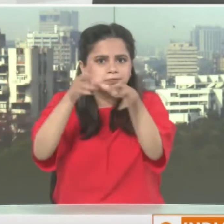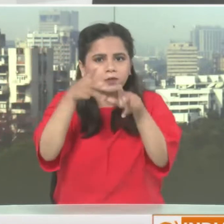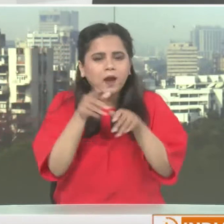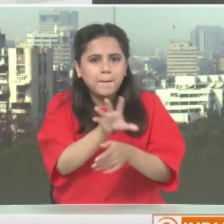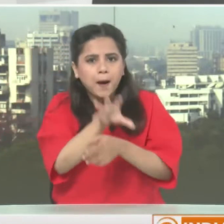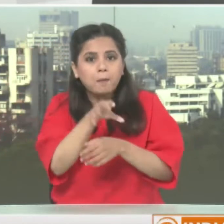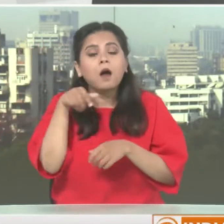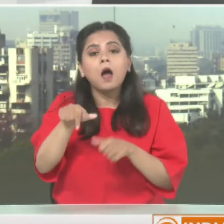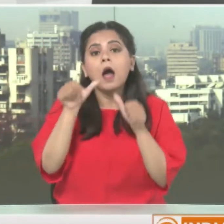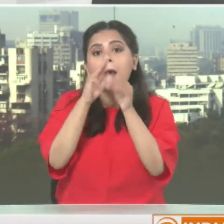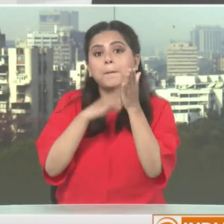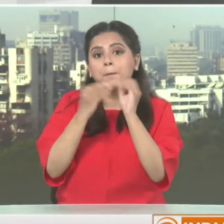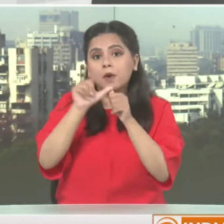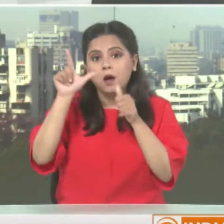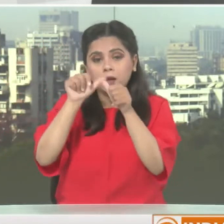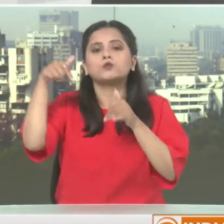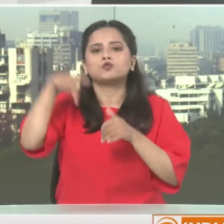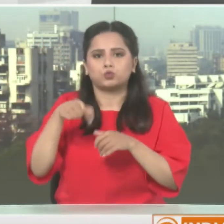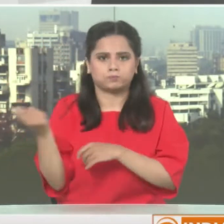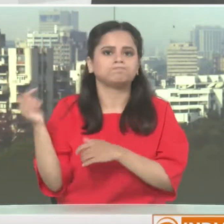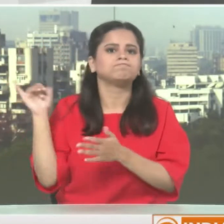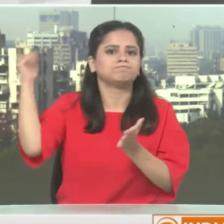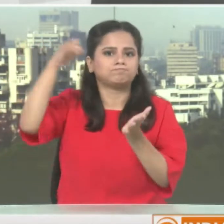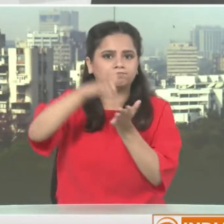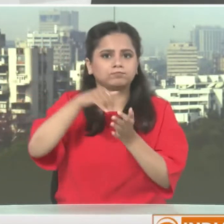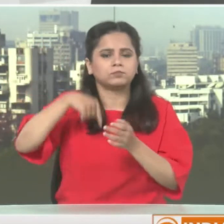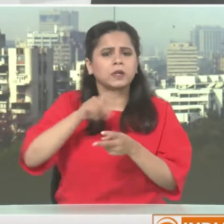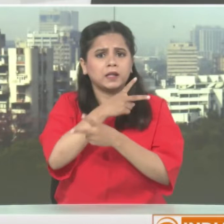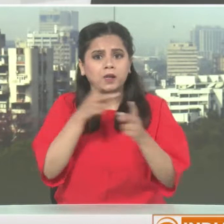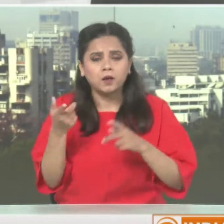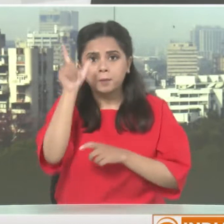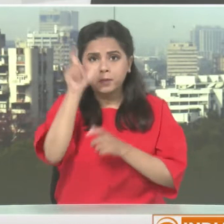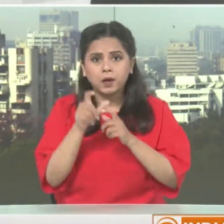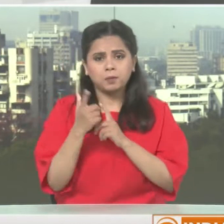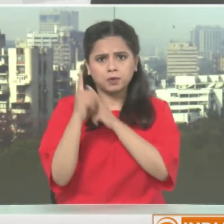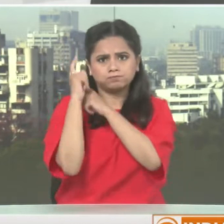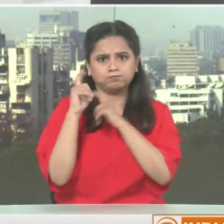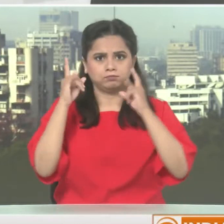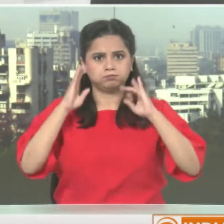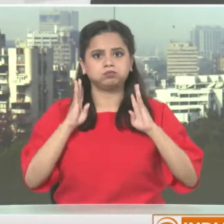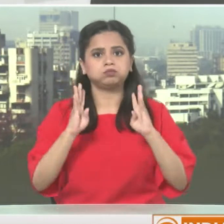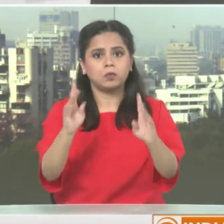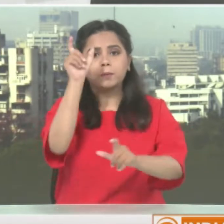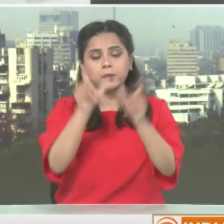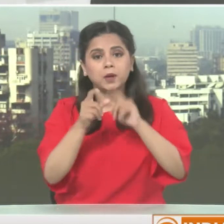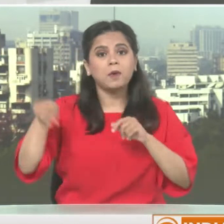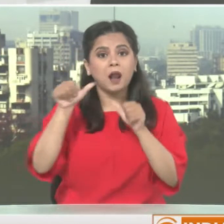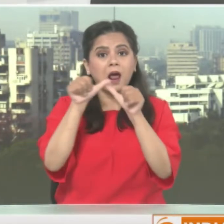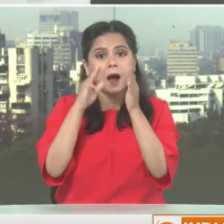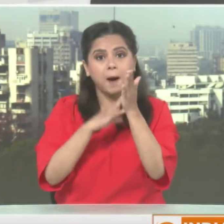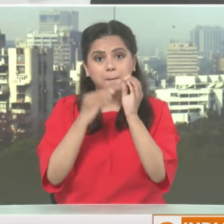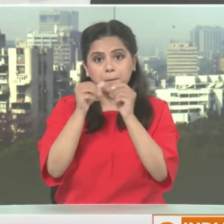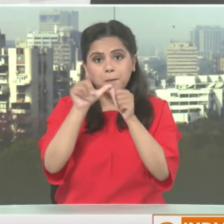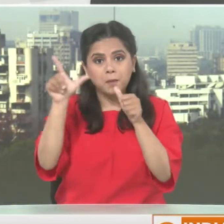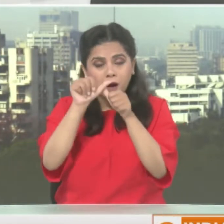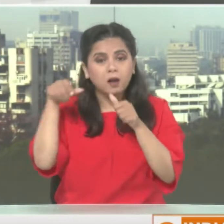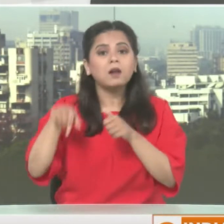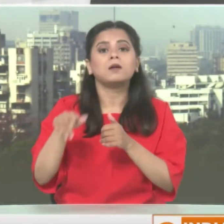Force Station today. All the security arrangements in place around the Ambala Air Force Station.